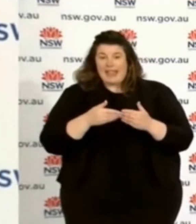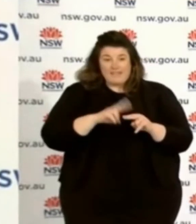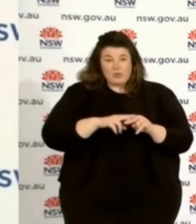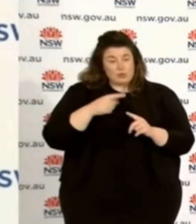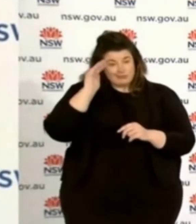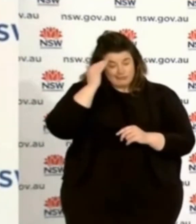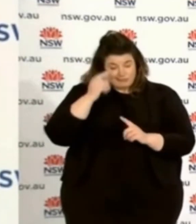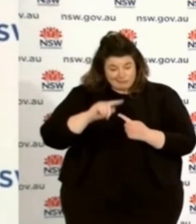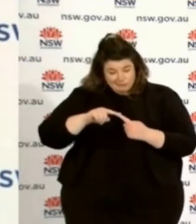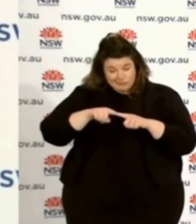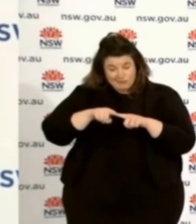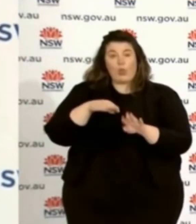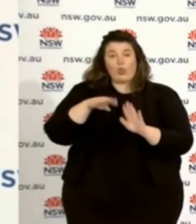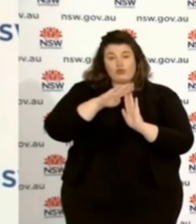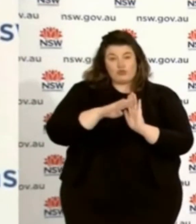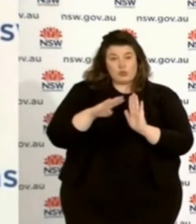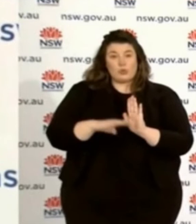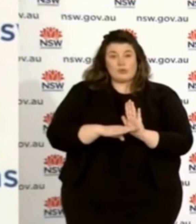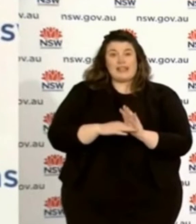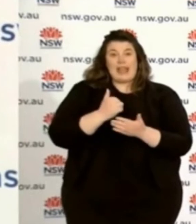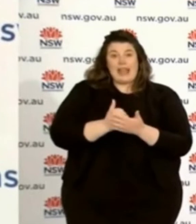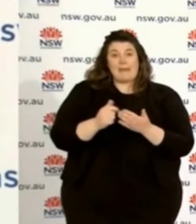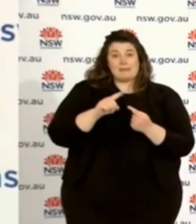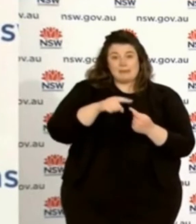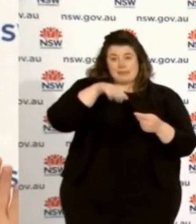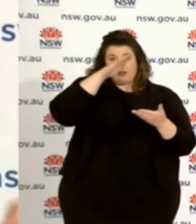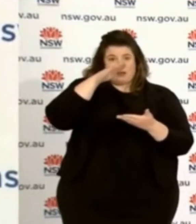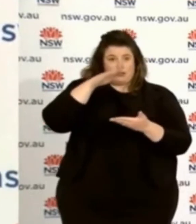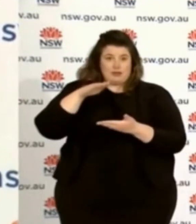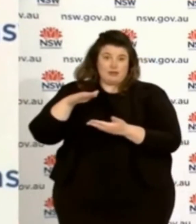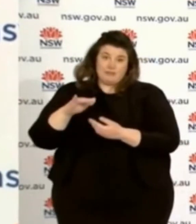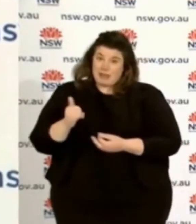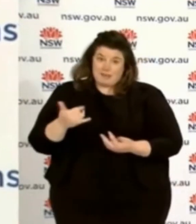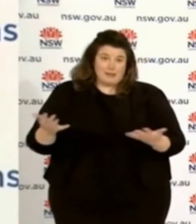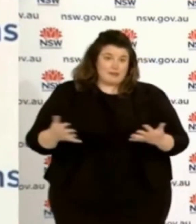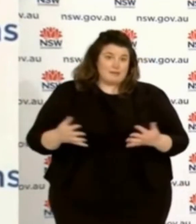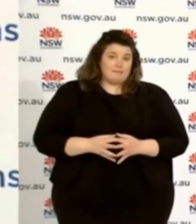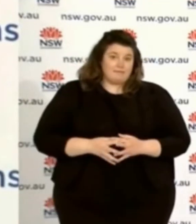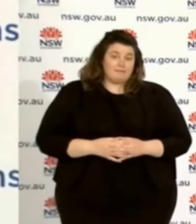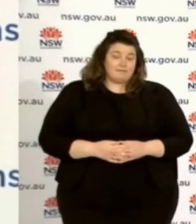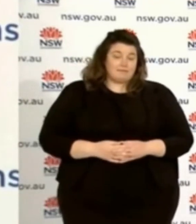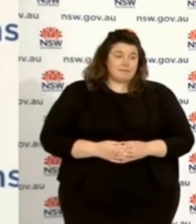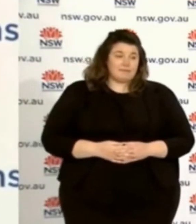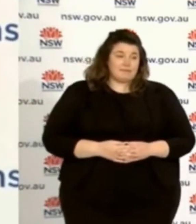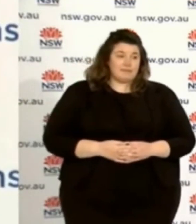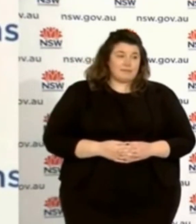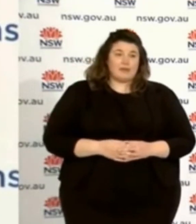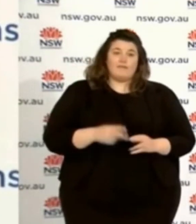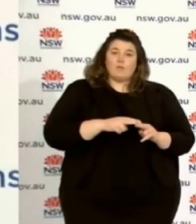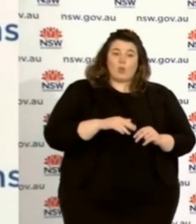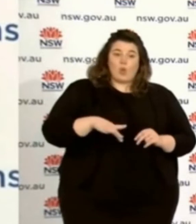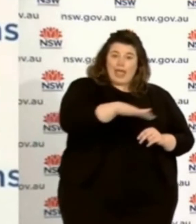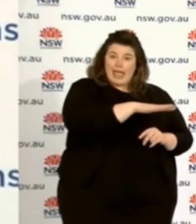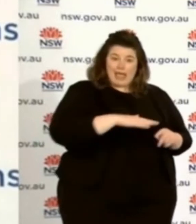well see declining case numbers in some of those areas as we see vaccination rates climb. Now, in terms of local